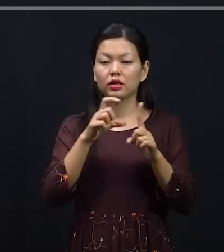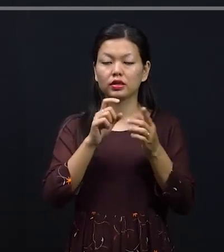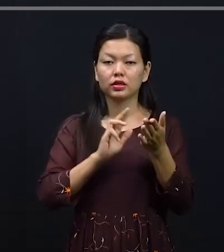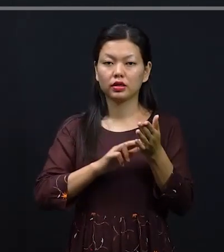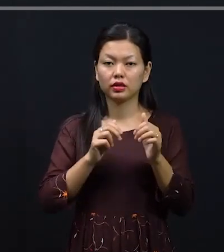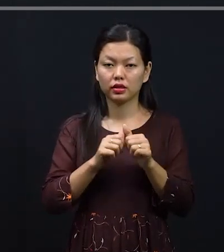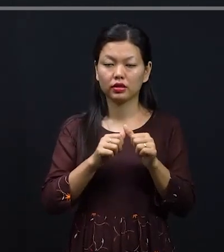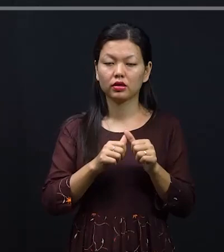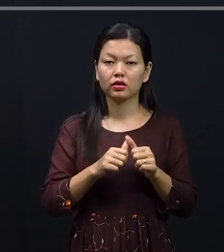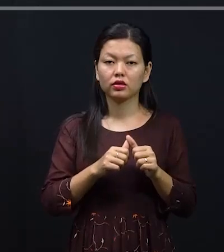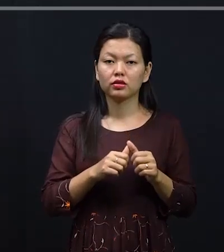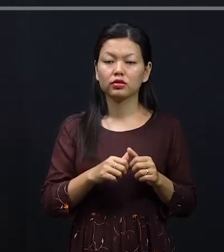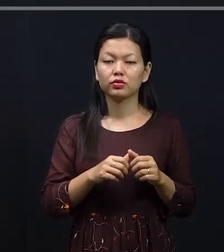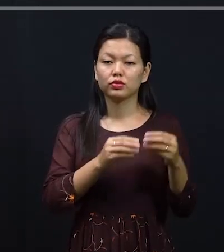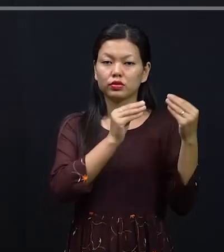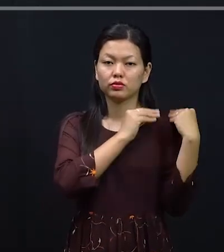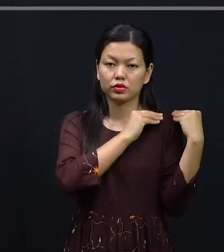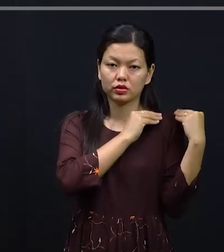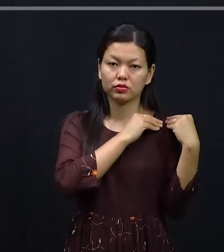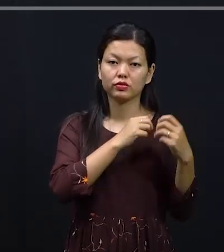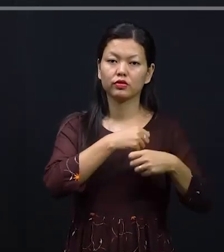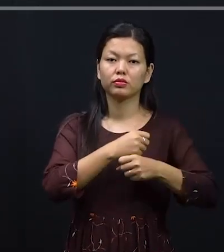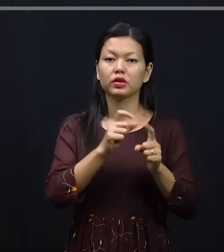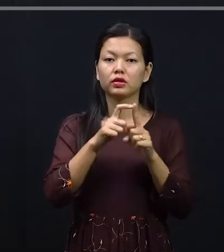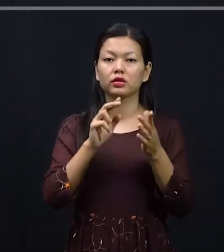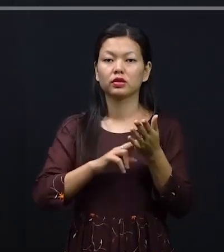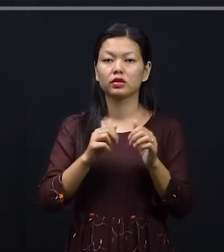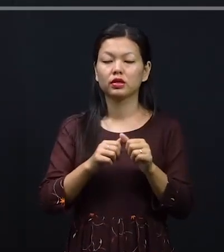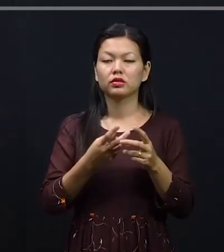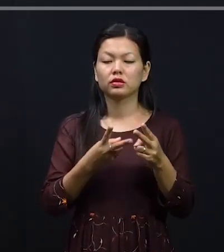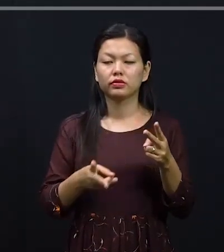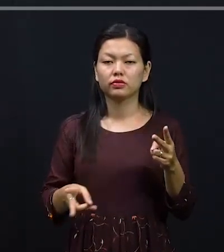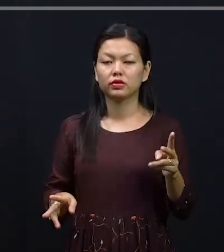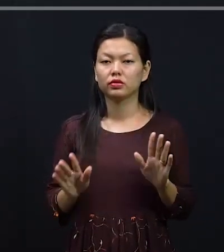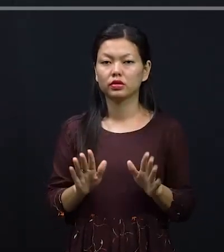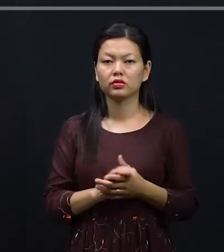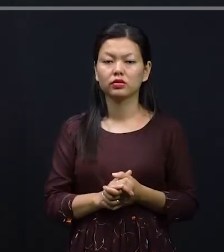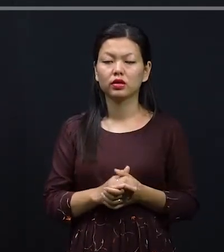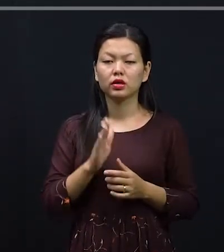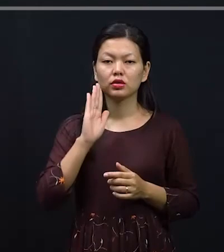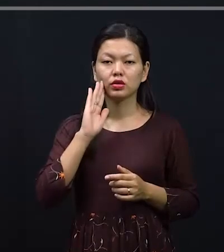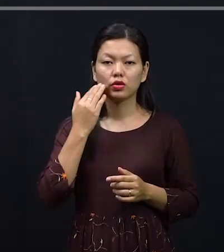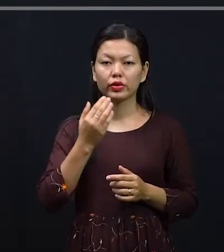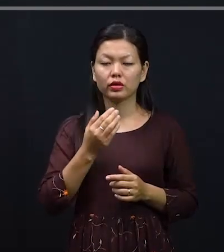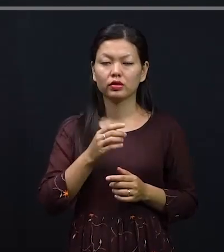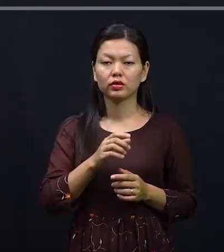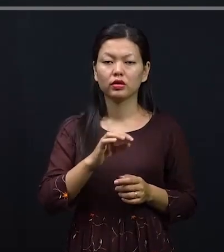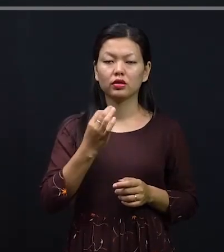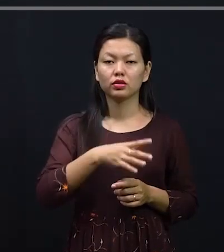the enzyme which is responsible for degrading DNA. So when he introduced